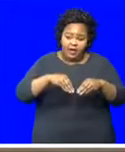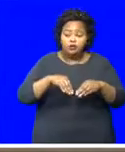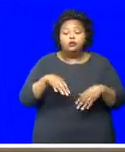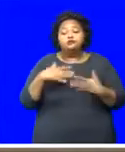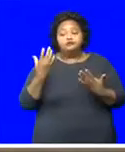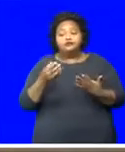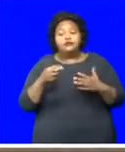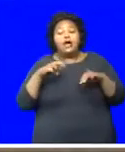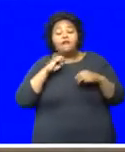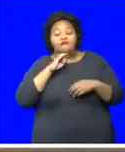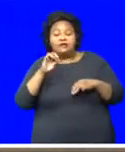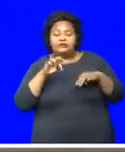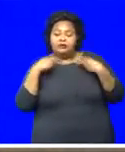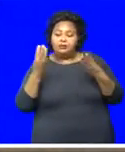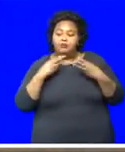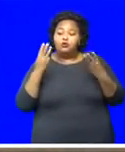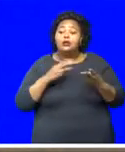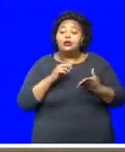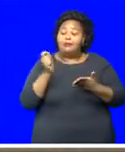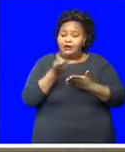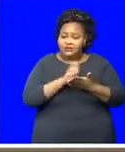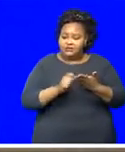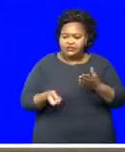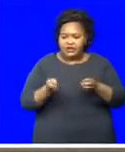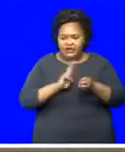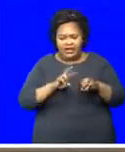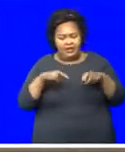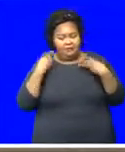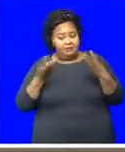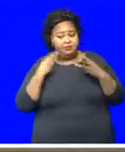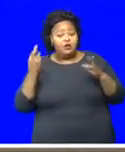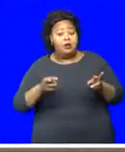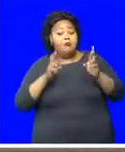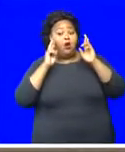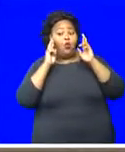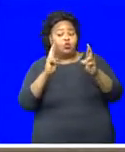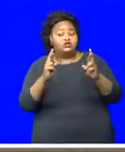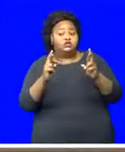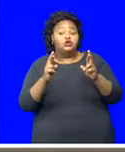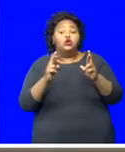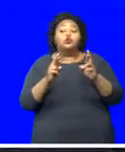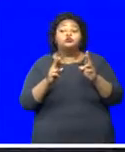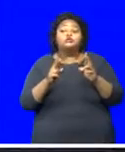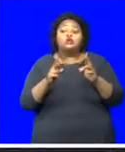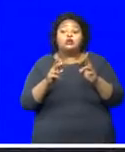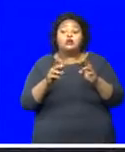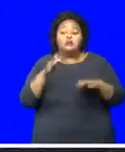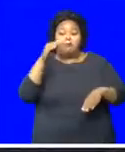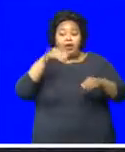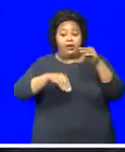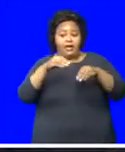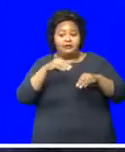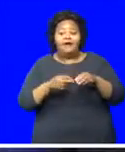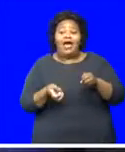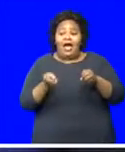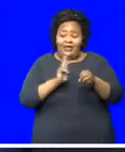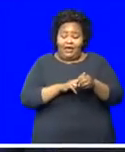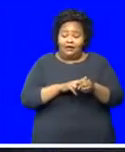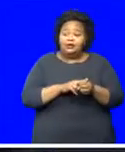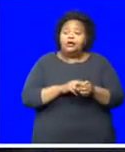ke labafuna nabo ukukhethwa nabo ke kunemalungelo akhona nakhona la lapho